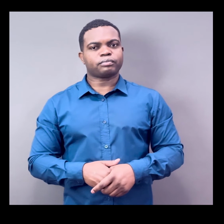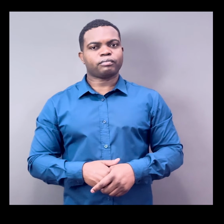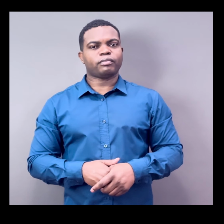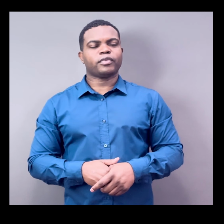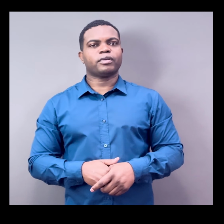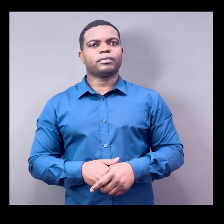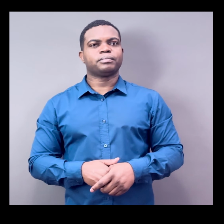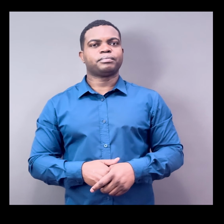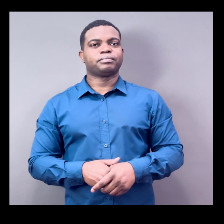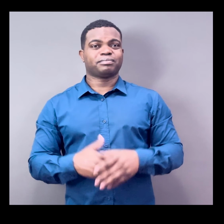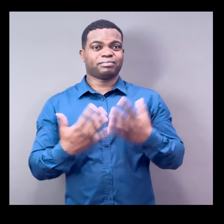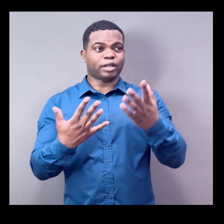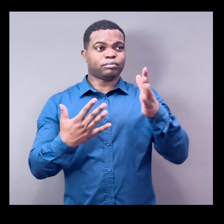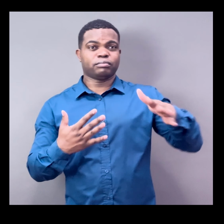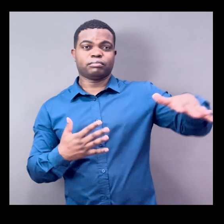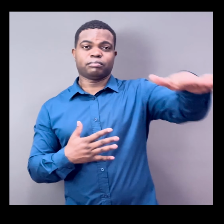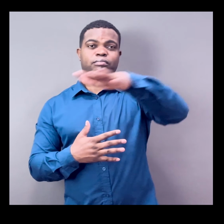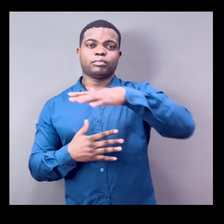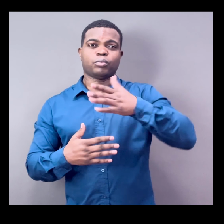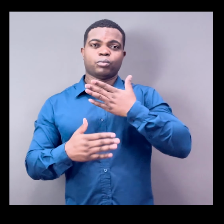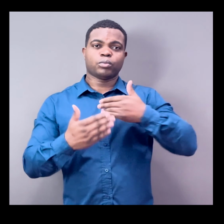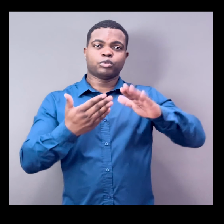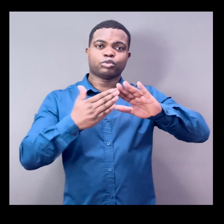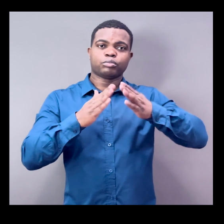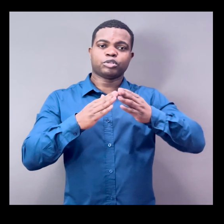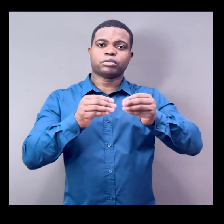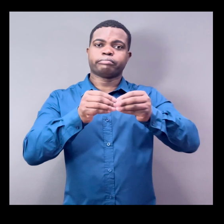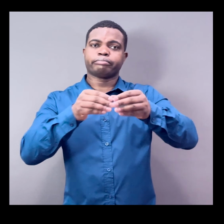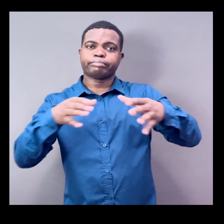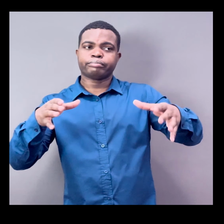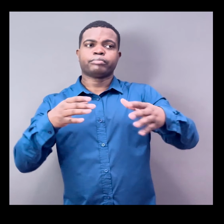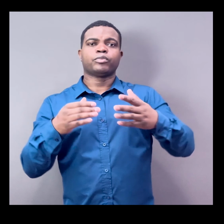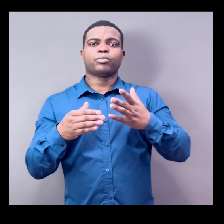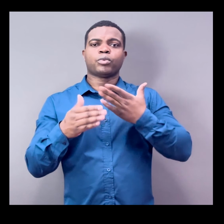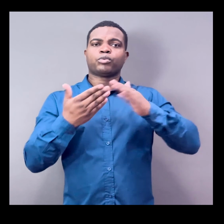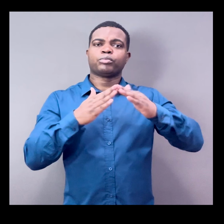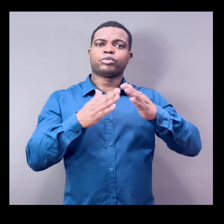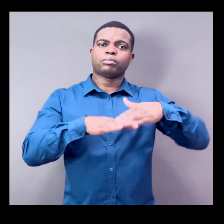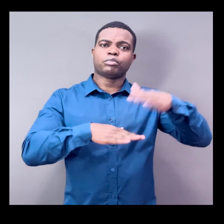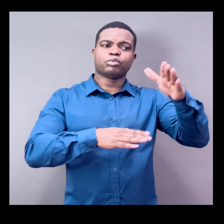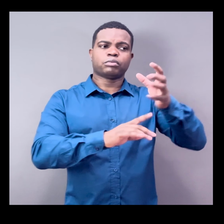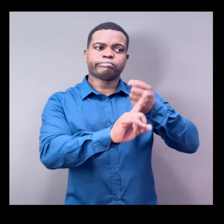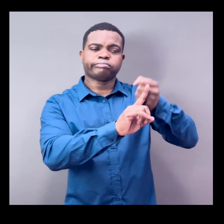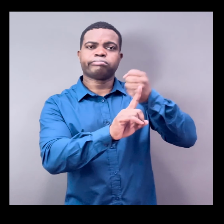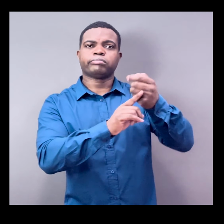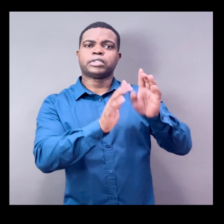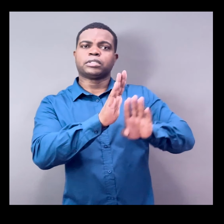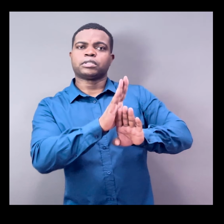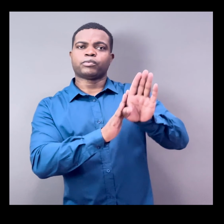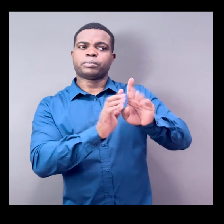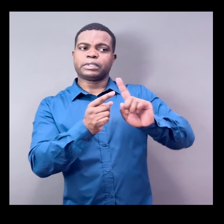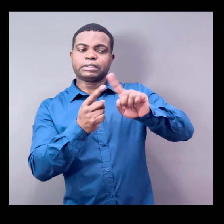started shaping how their community will get development.